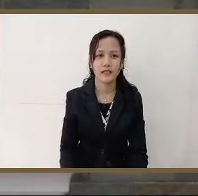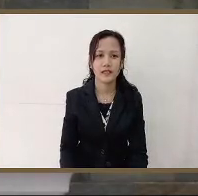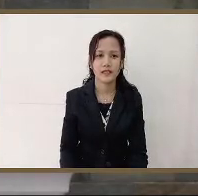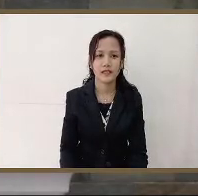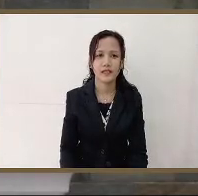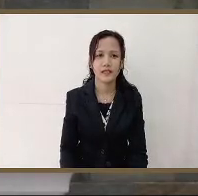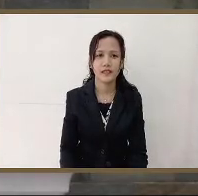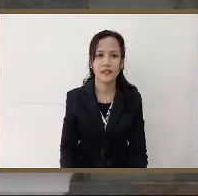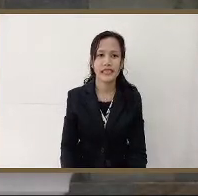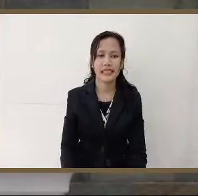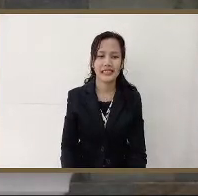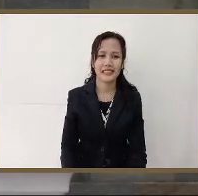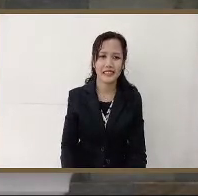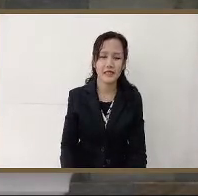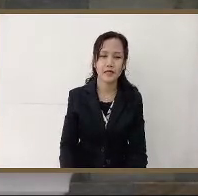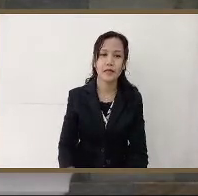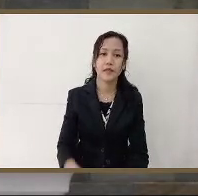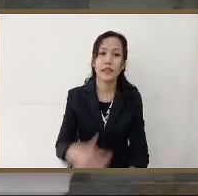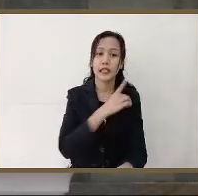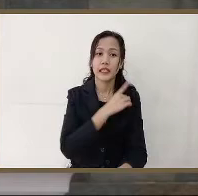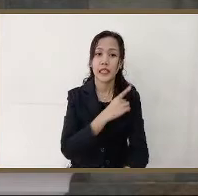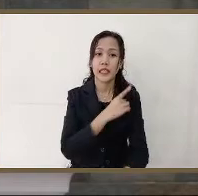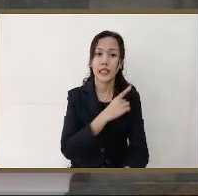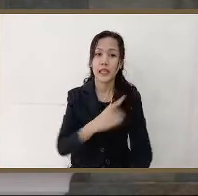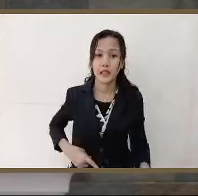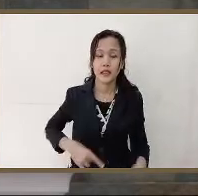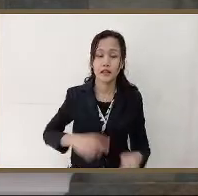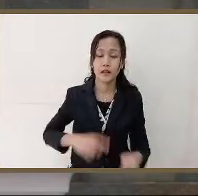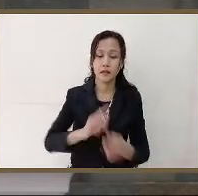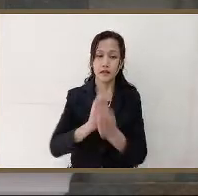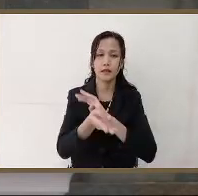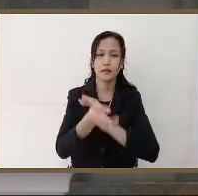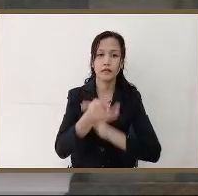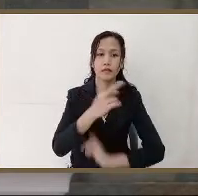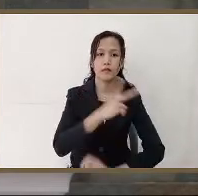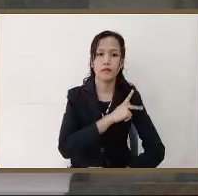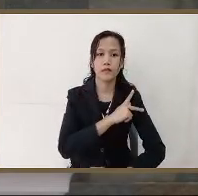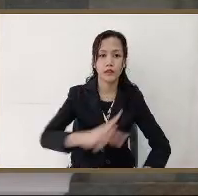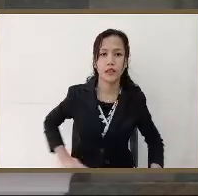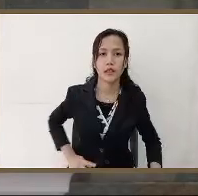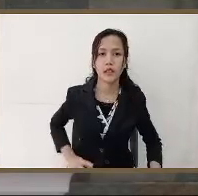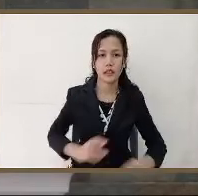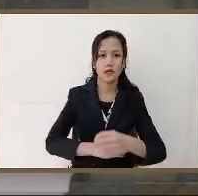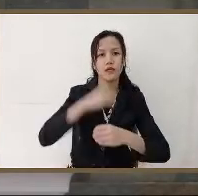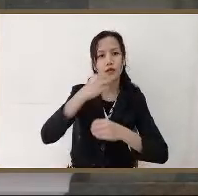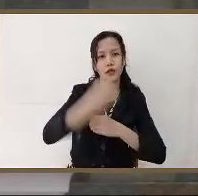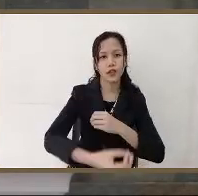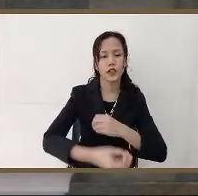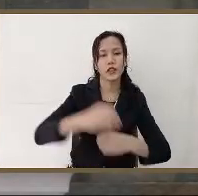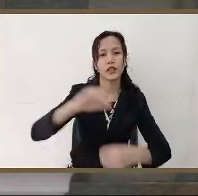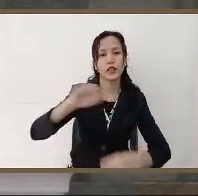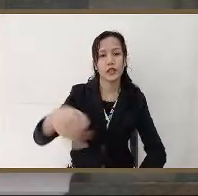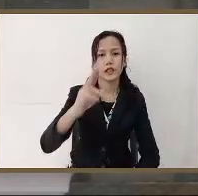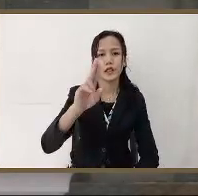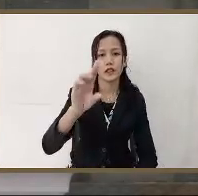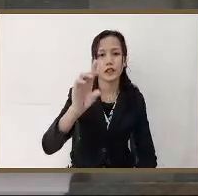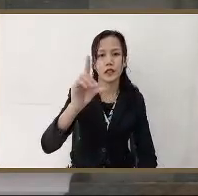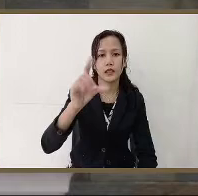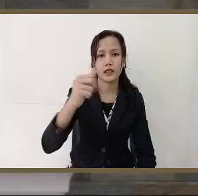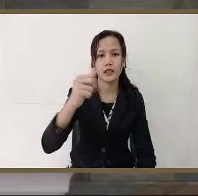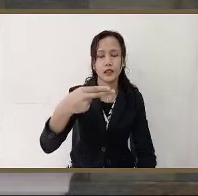king. David was anointed as king over Judah. Chapter 2, verse number